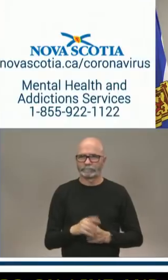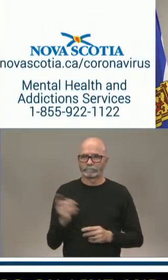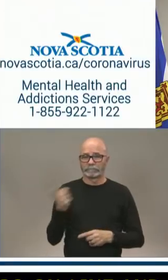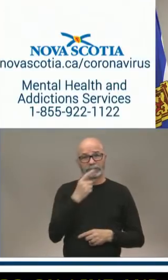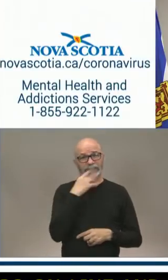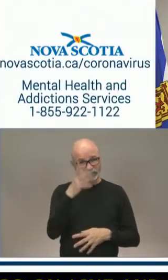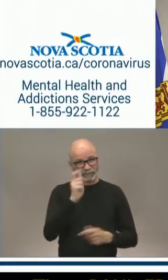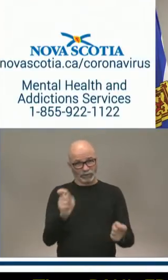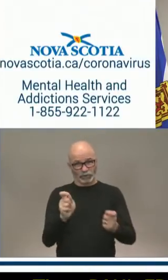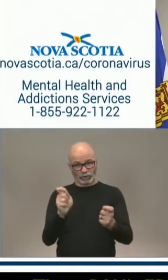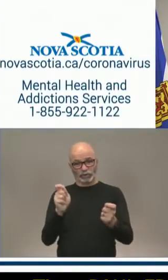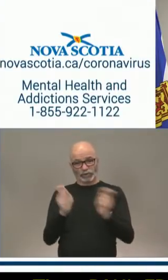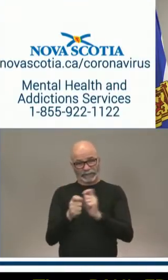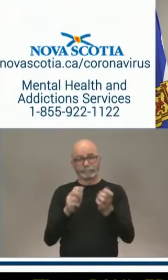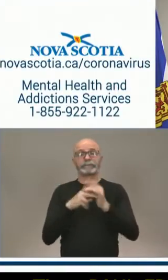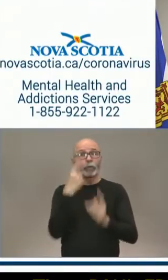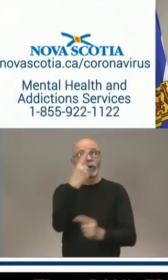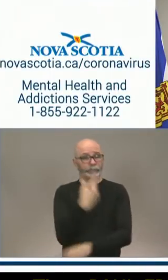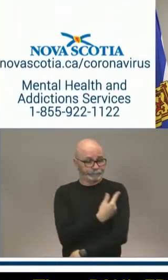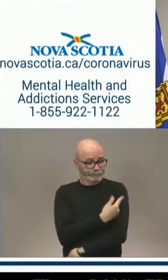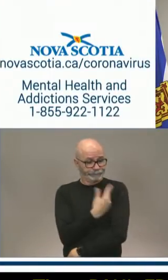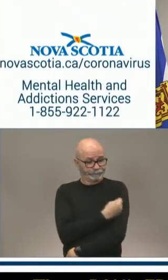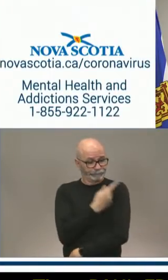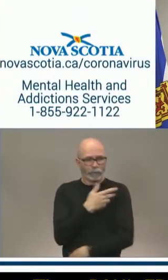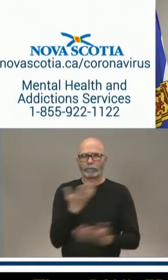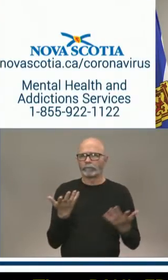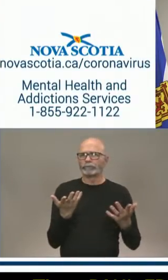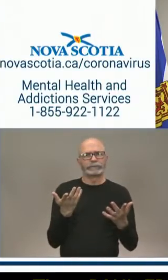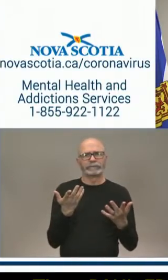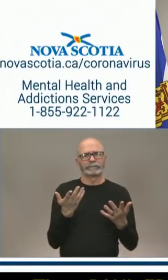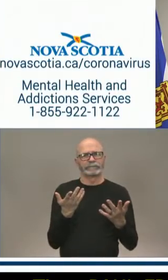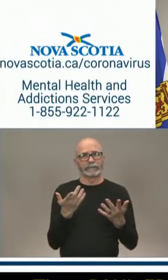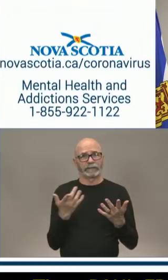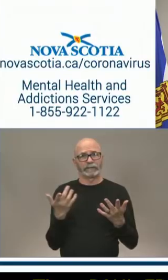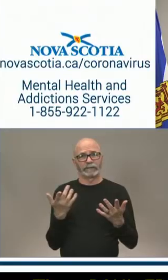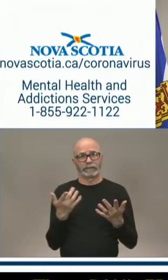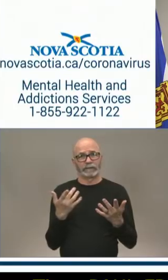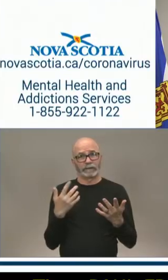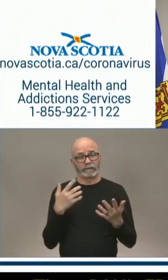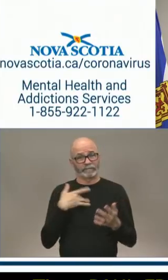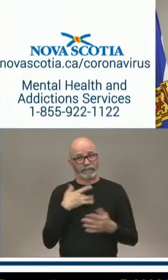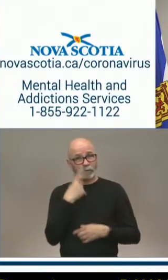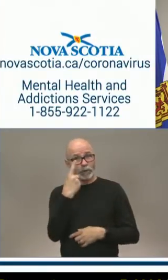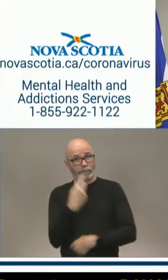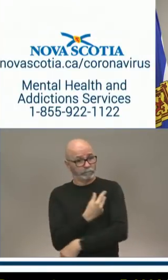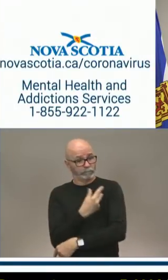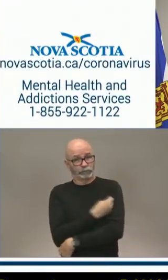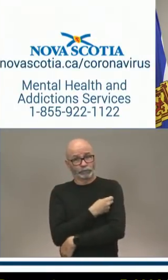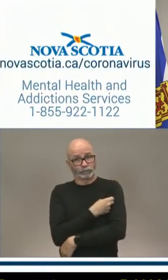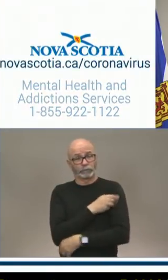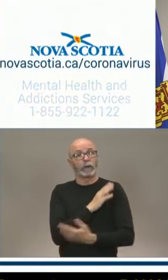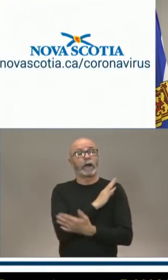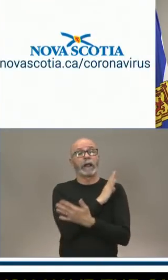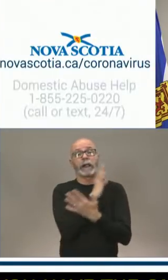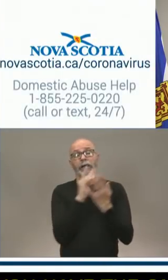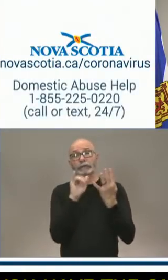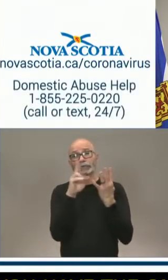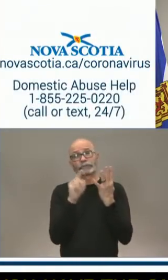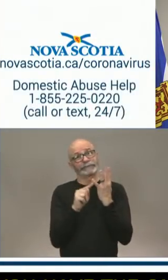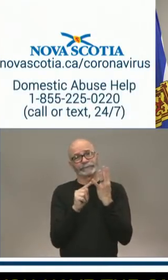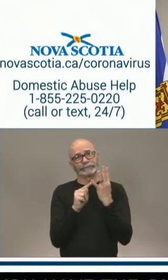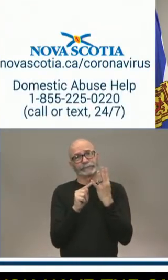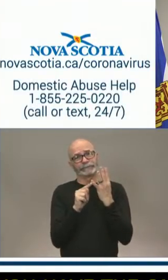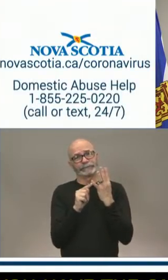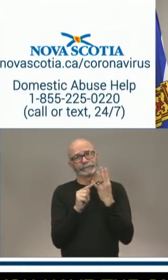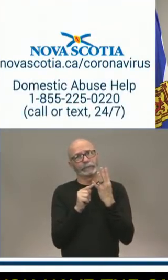shot? If it's realistic that it's going to happen by the end of June, so what does actually change for Nova Scotians in their daily lives when it comes